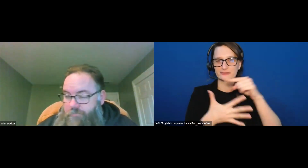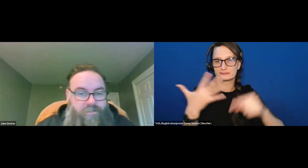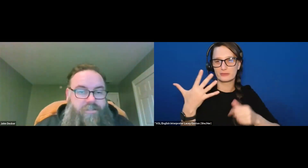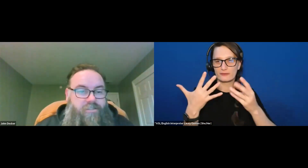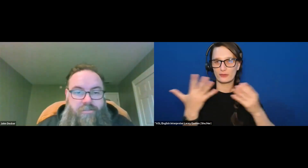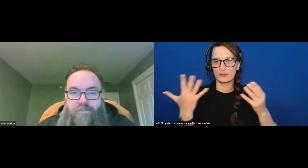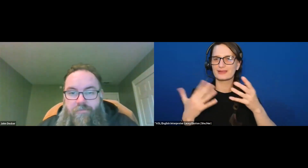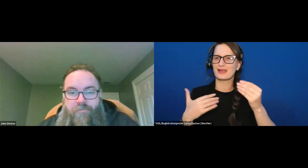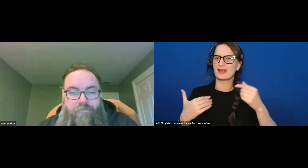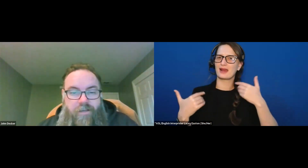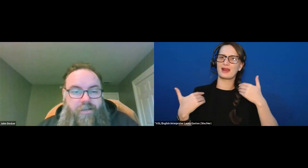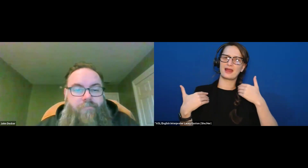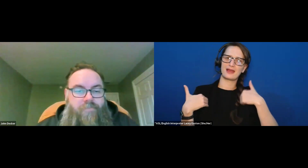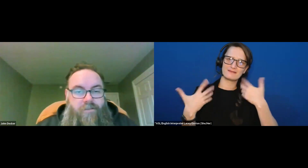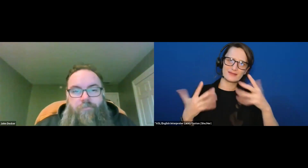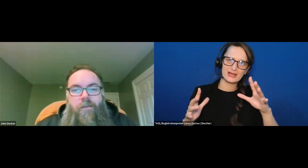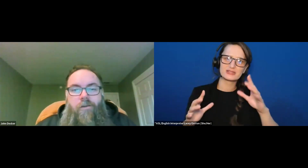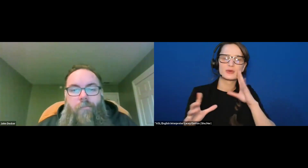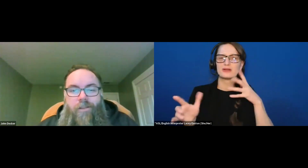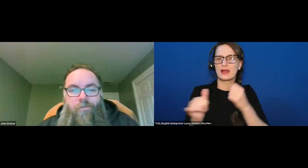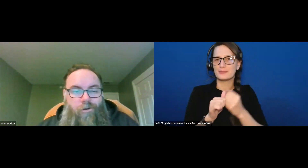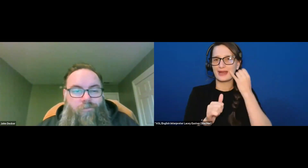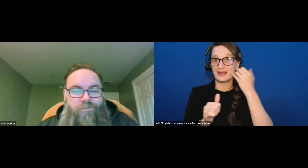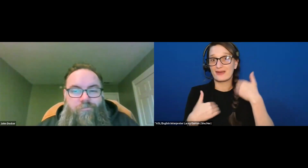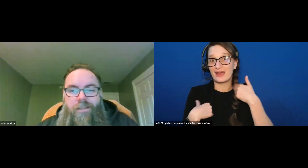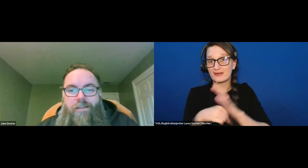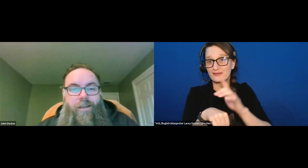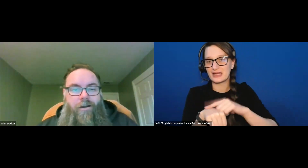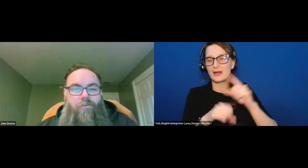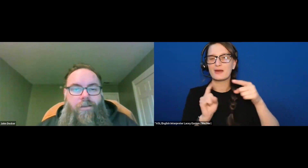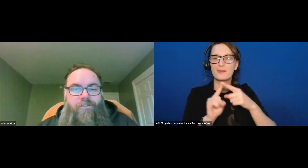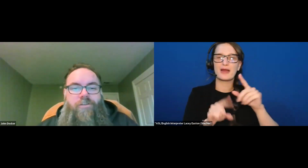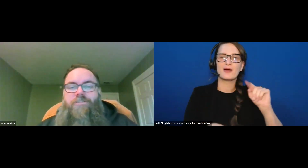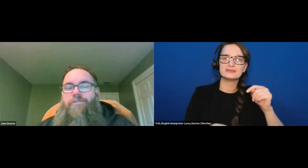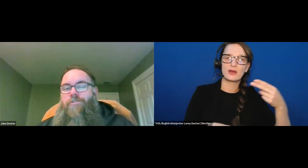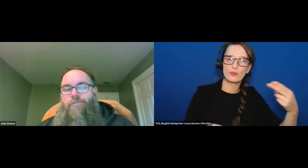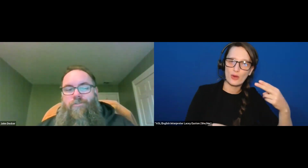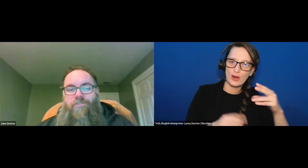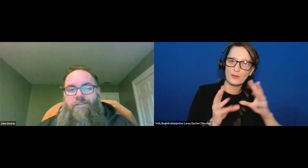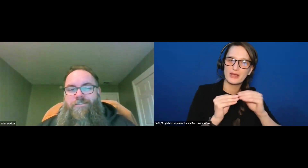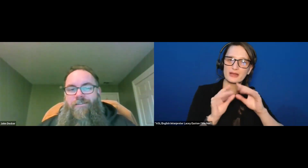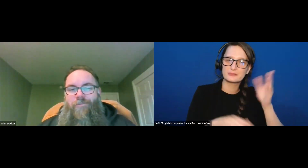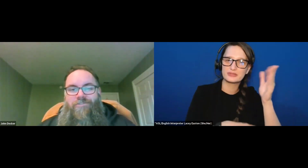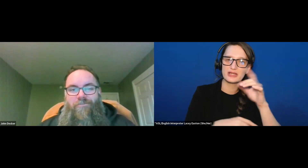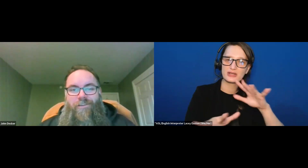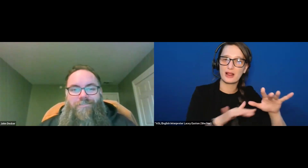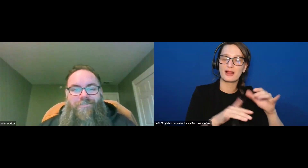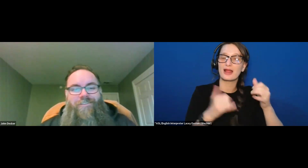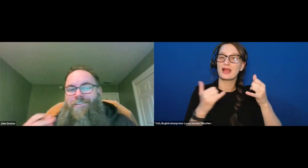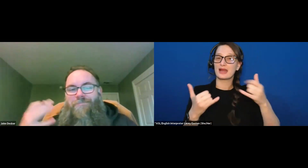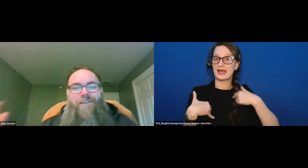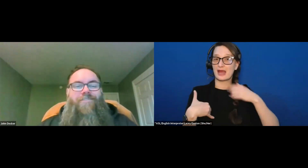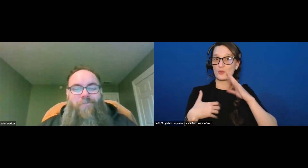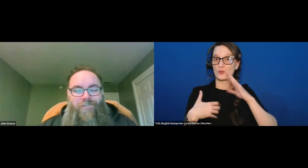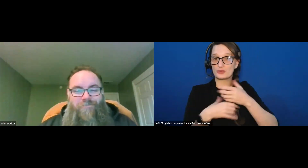hall meetings and presentations and stuff if I've got time. So I'm going to throw it over to Melinda now and trust our interpreters are going to set up our